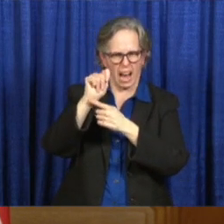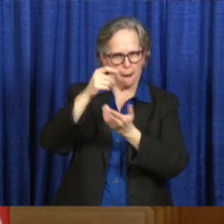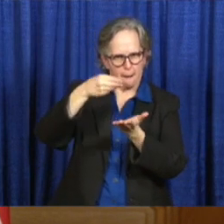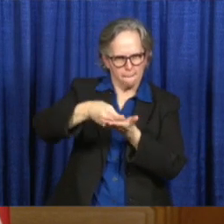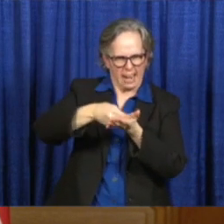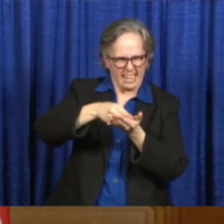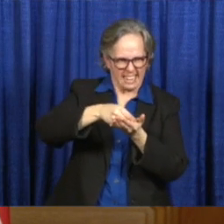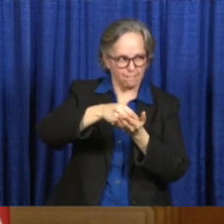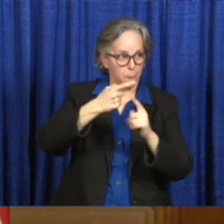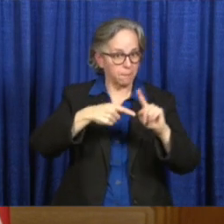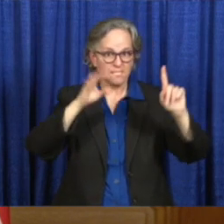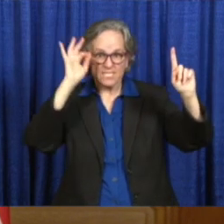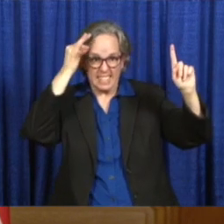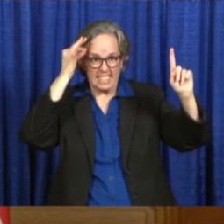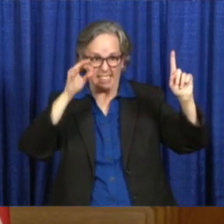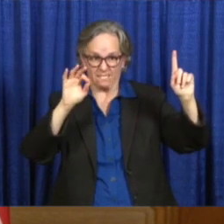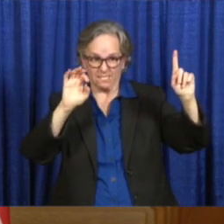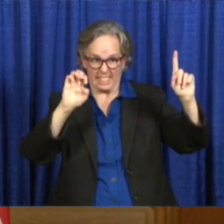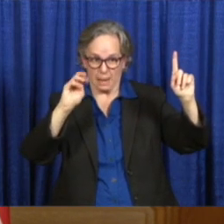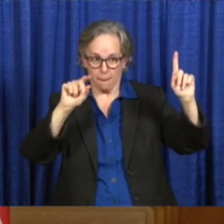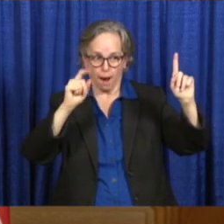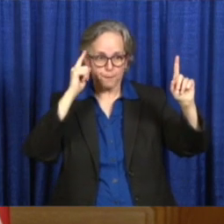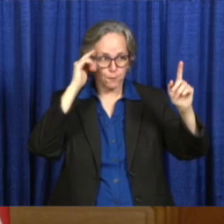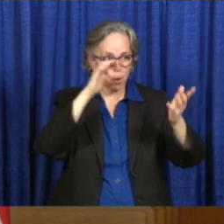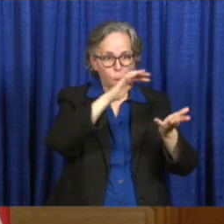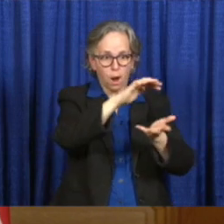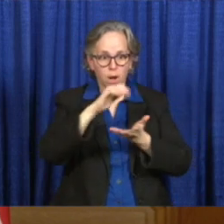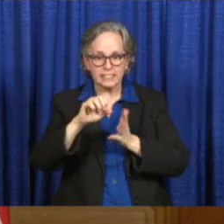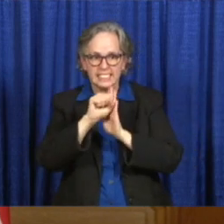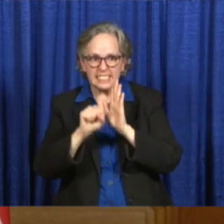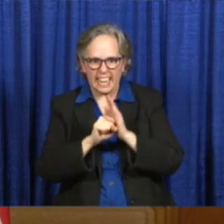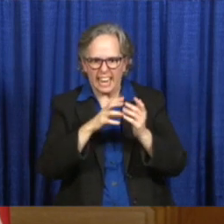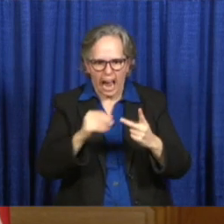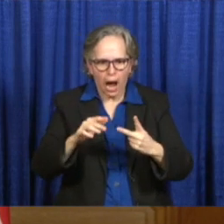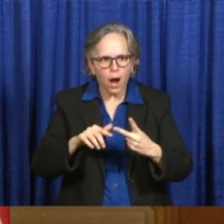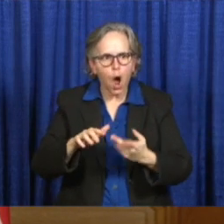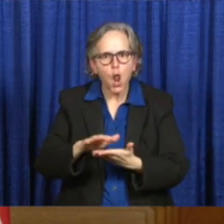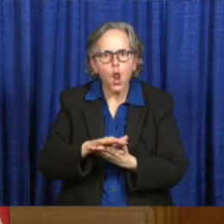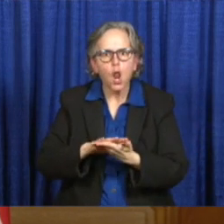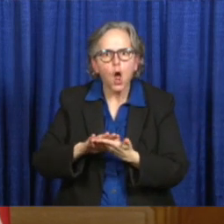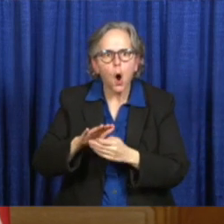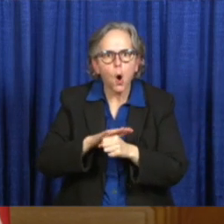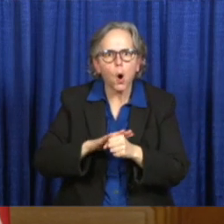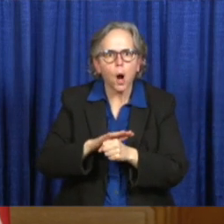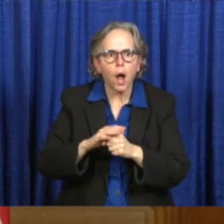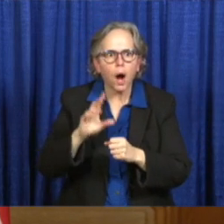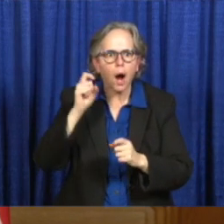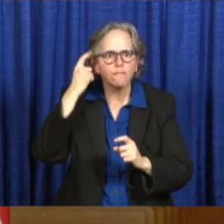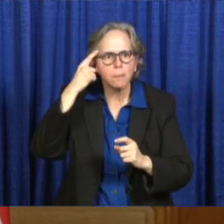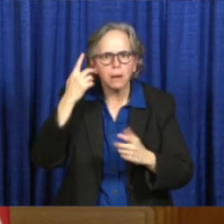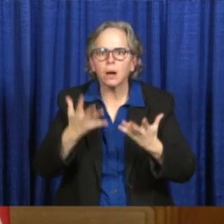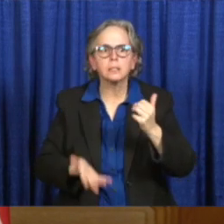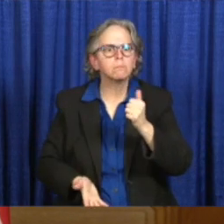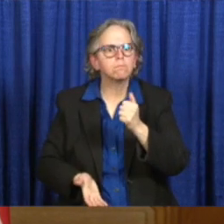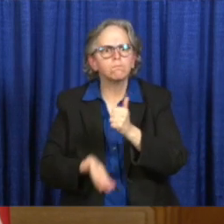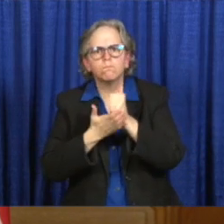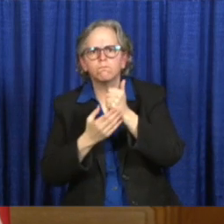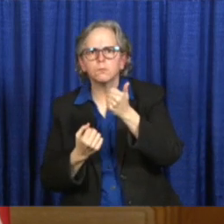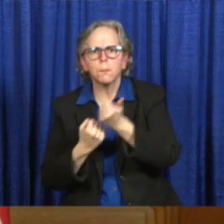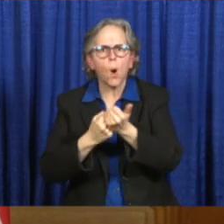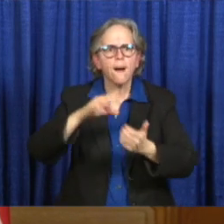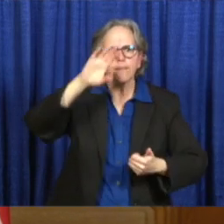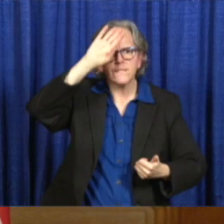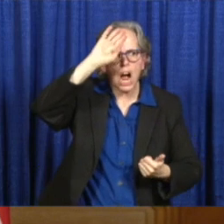for costs associated with the emergency protective measures such as EOC operations, fire and police, emergency